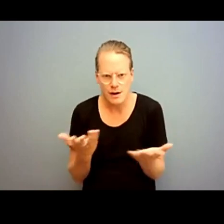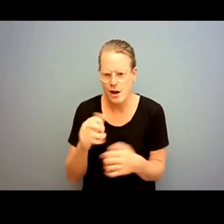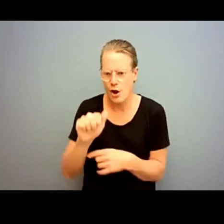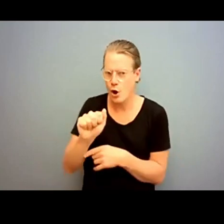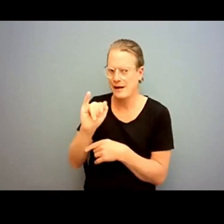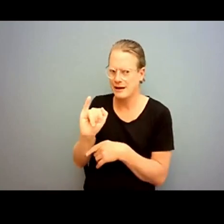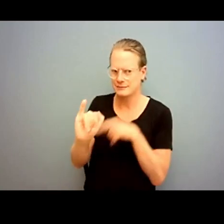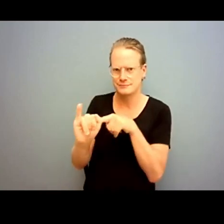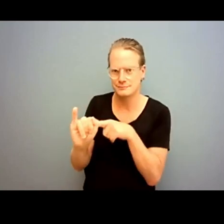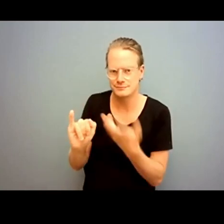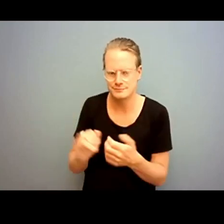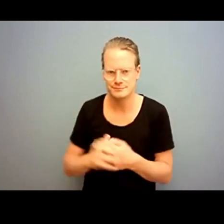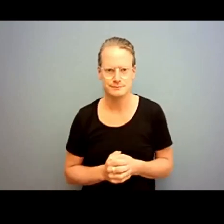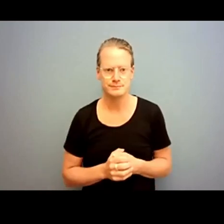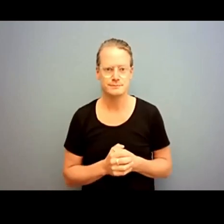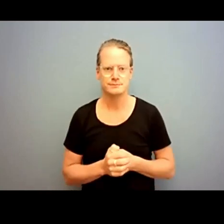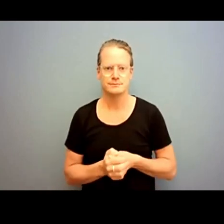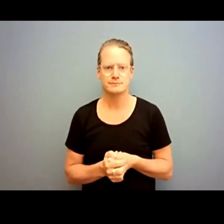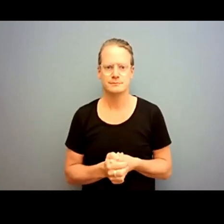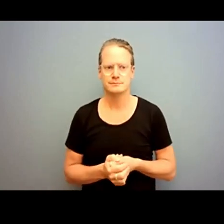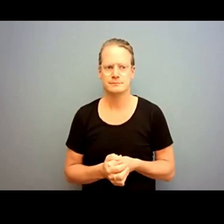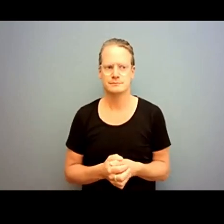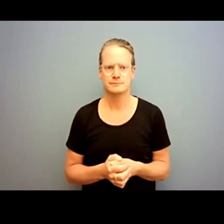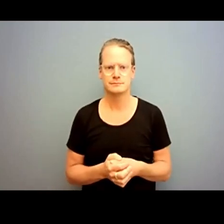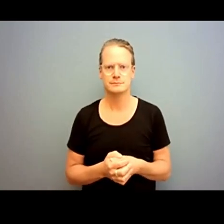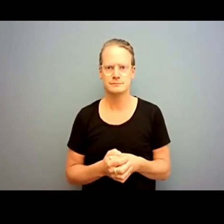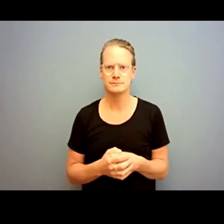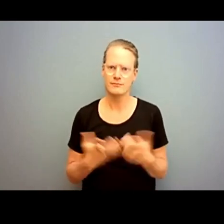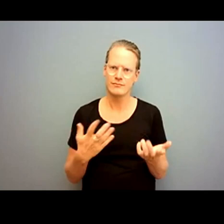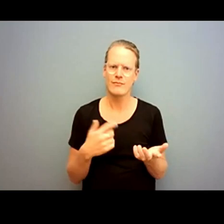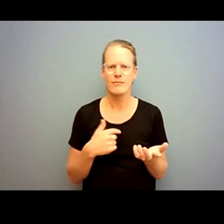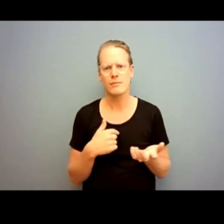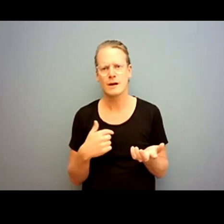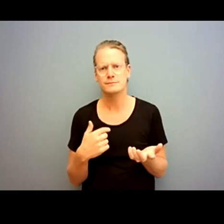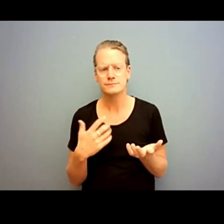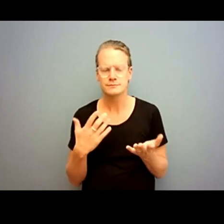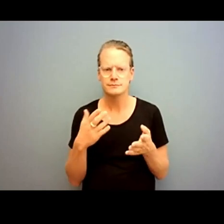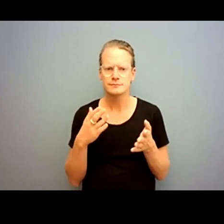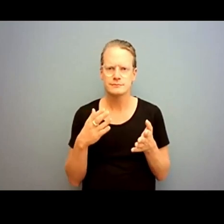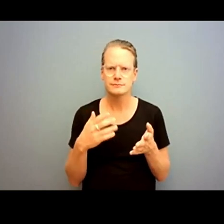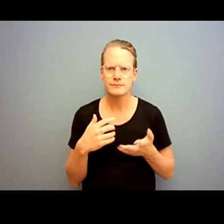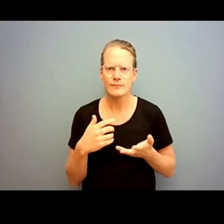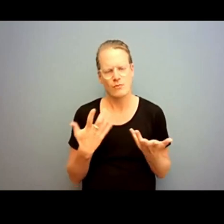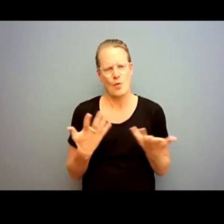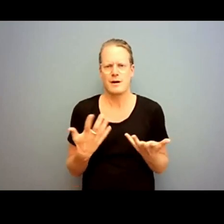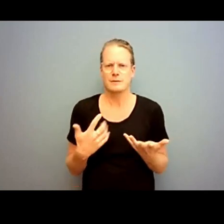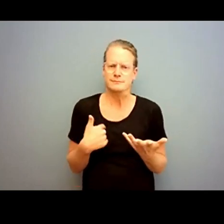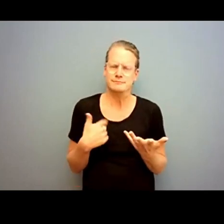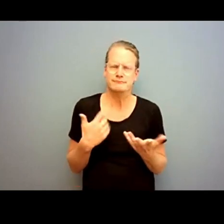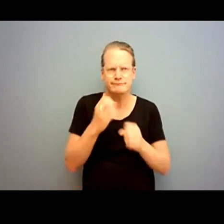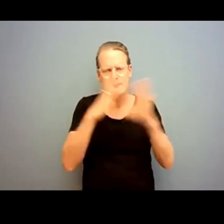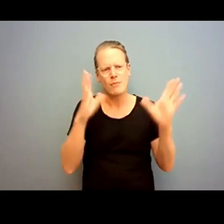disabilities. What kind of questions hang over us today? Well, first of all, what does international